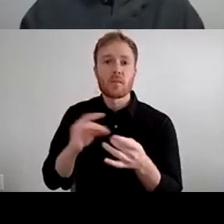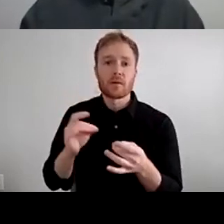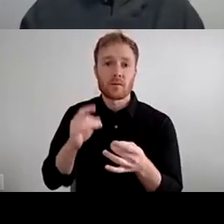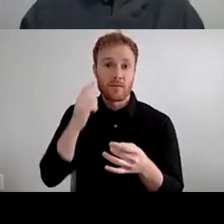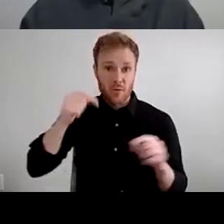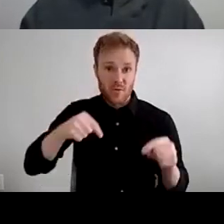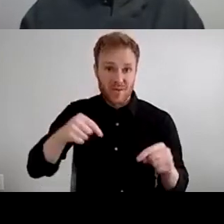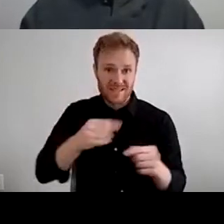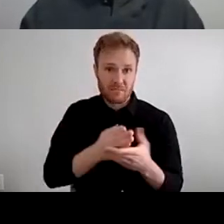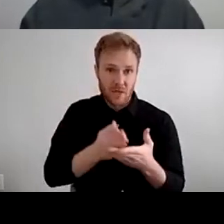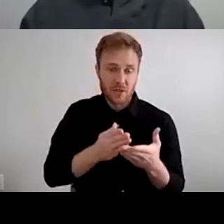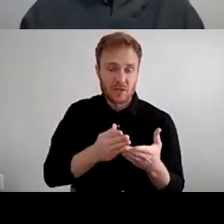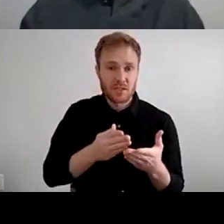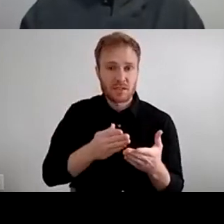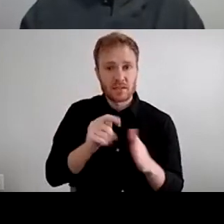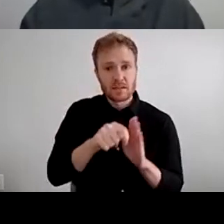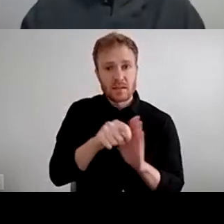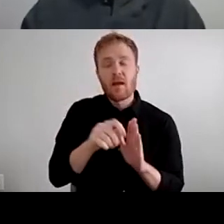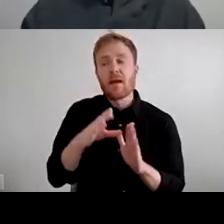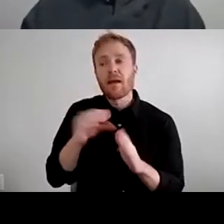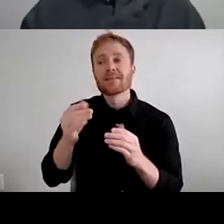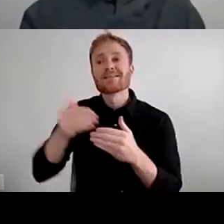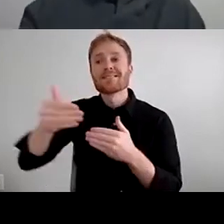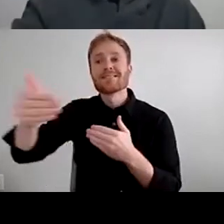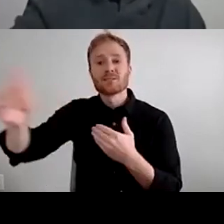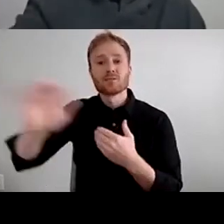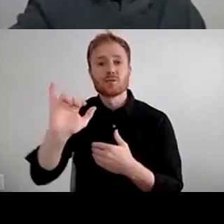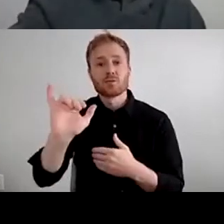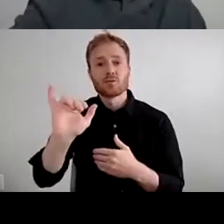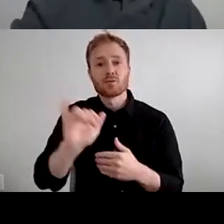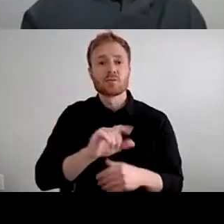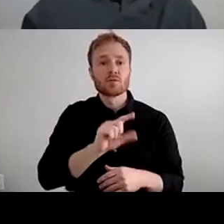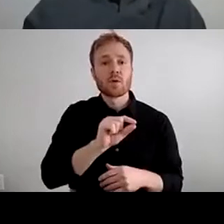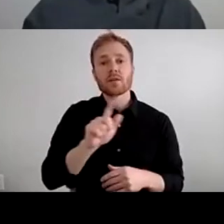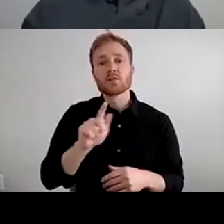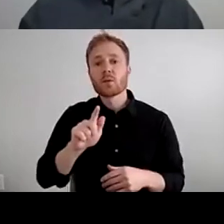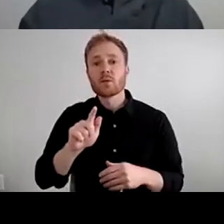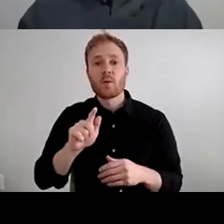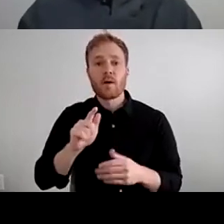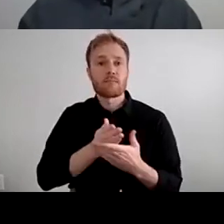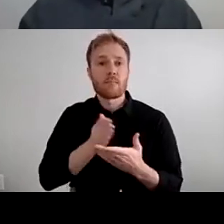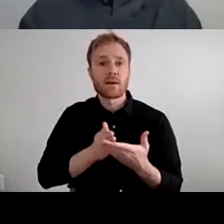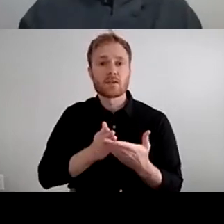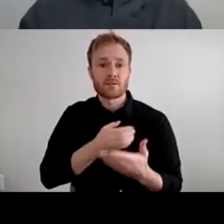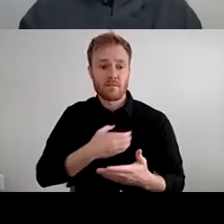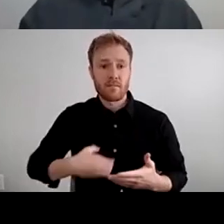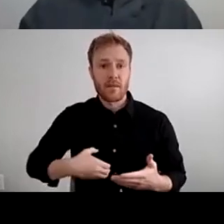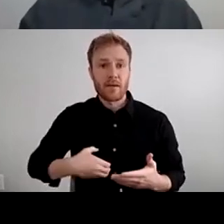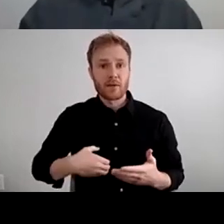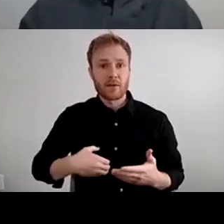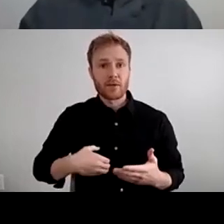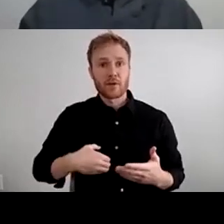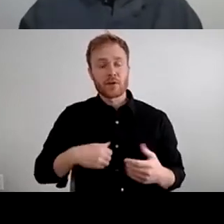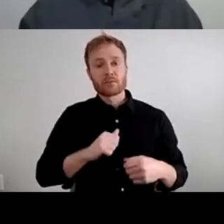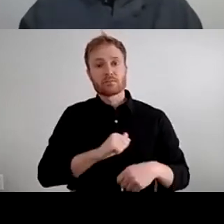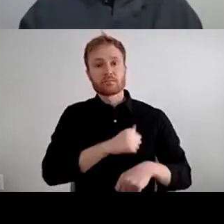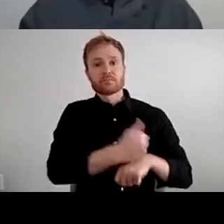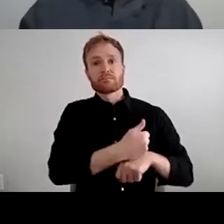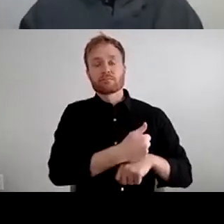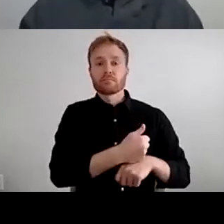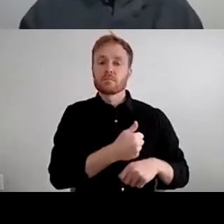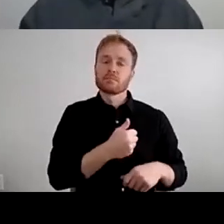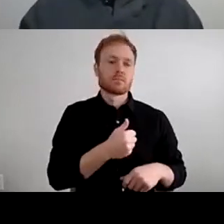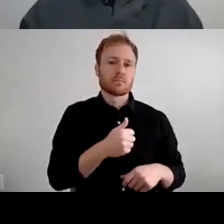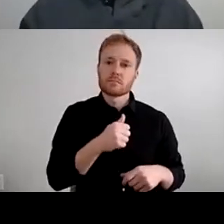seasons. The 2021 operating budget and capital budgets set forth by the mayor are undemocratic and do not reflect the needs of the